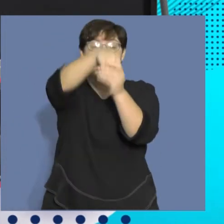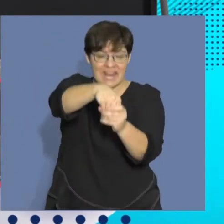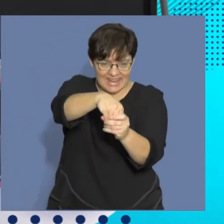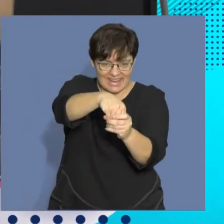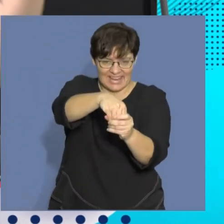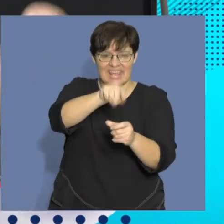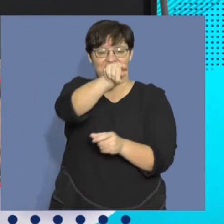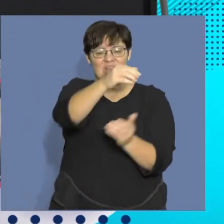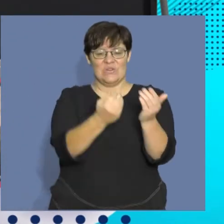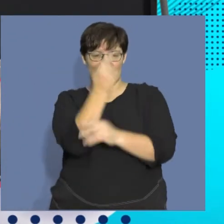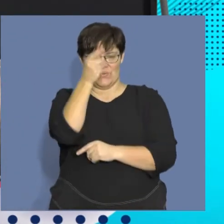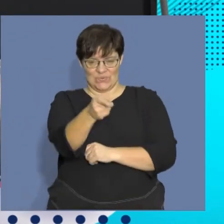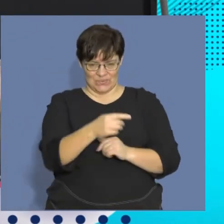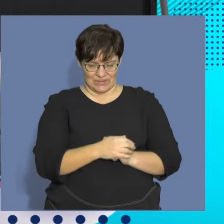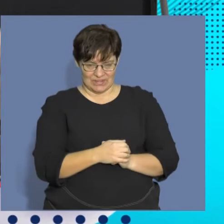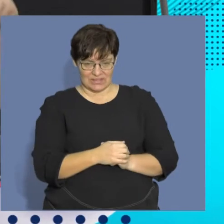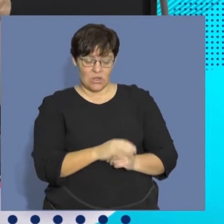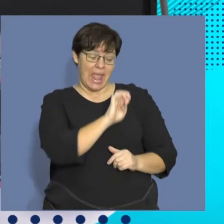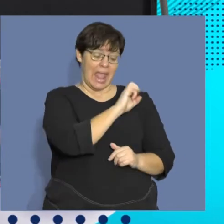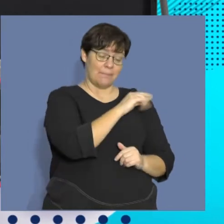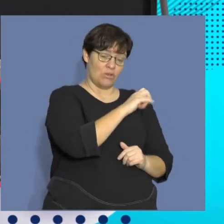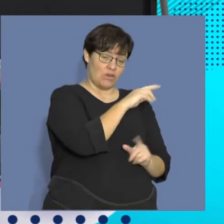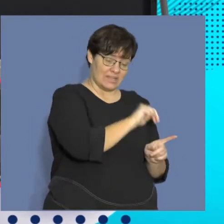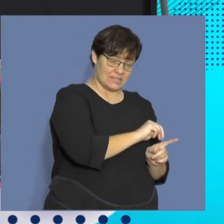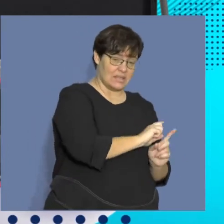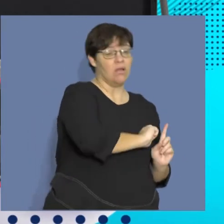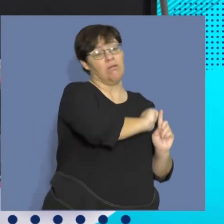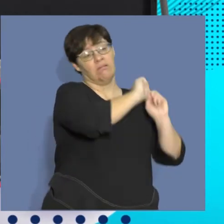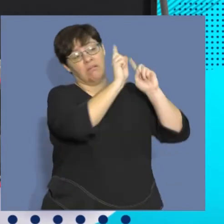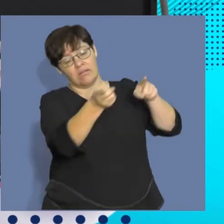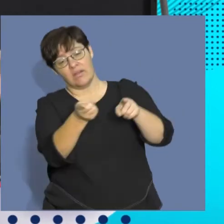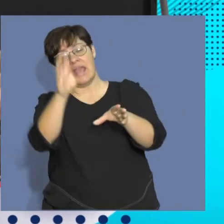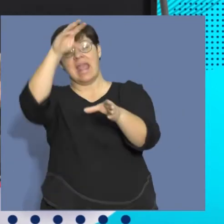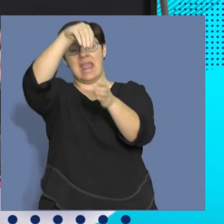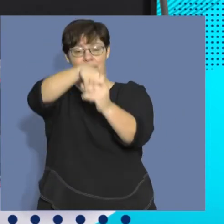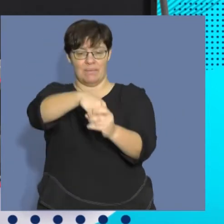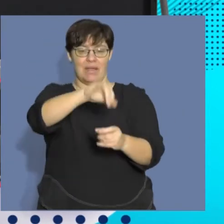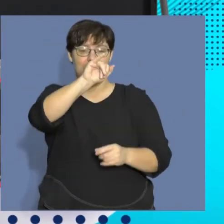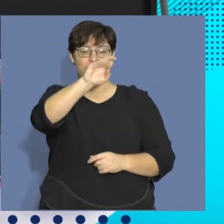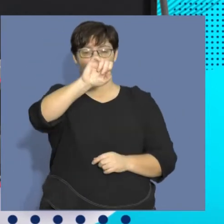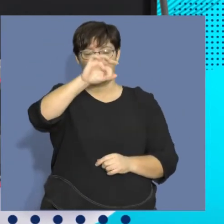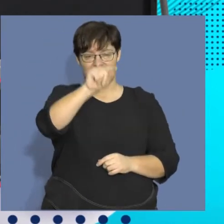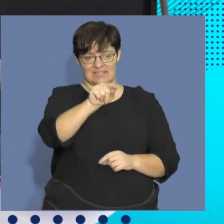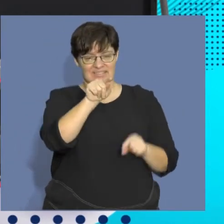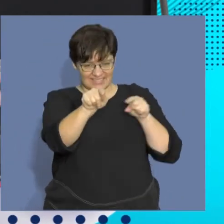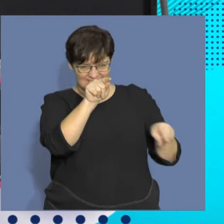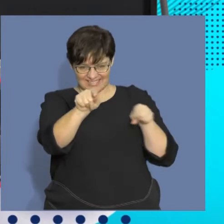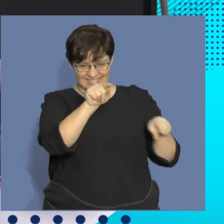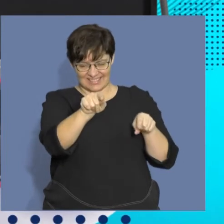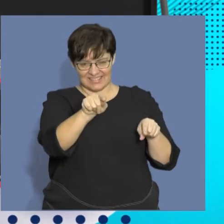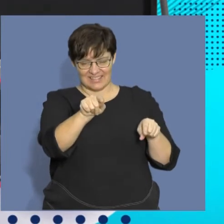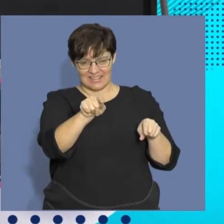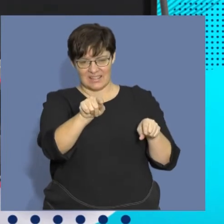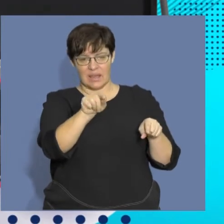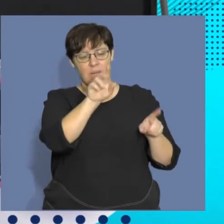to immigrate into another population. So we're going to see this flow that